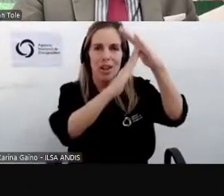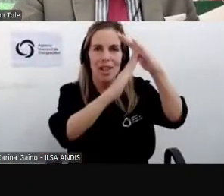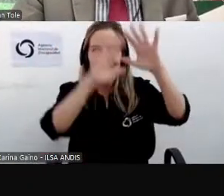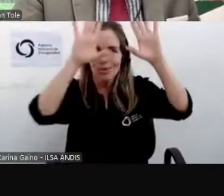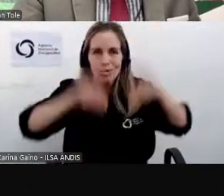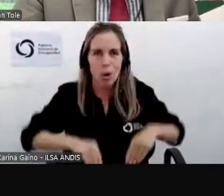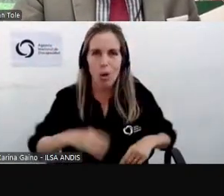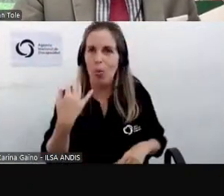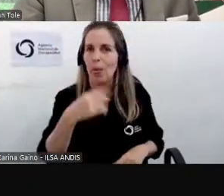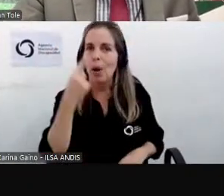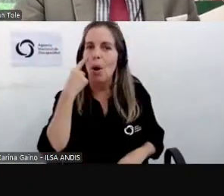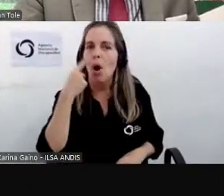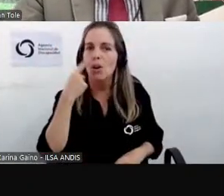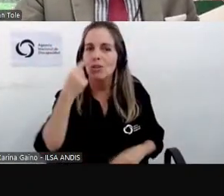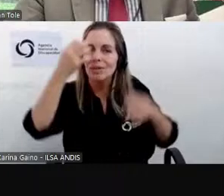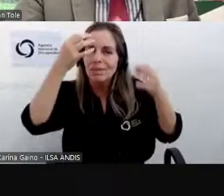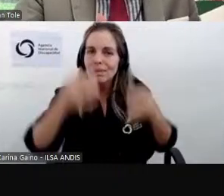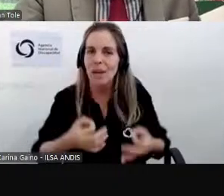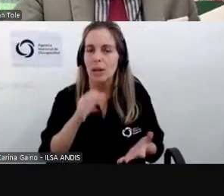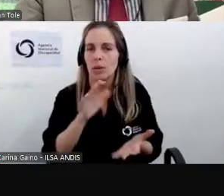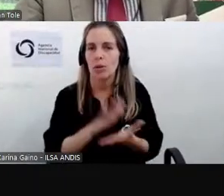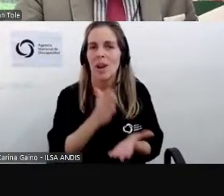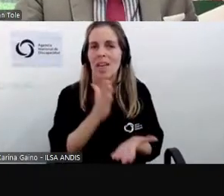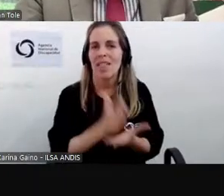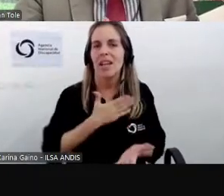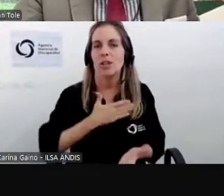convinced based on knowledge.